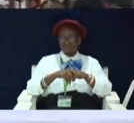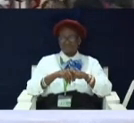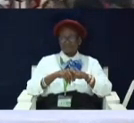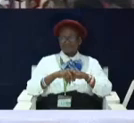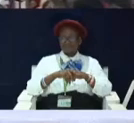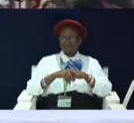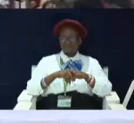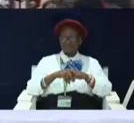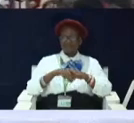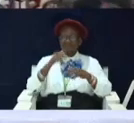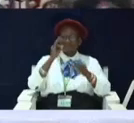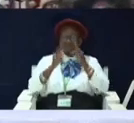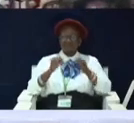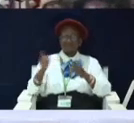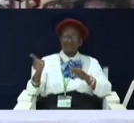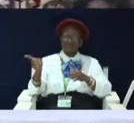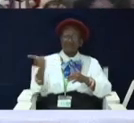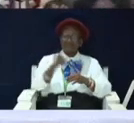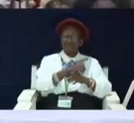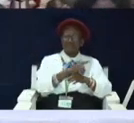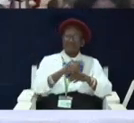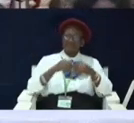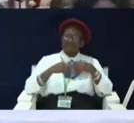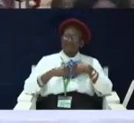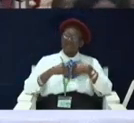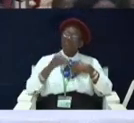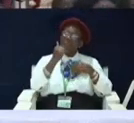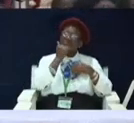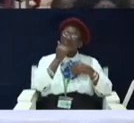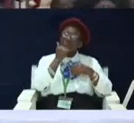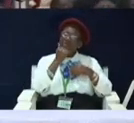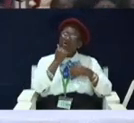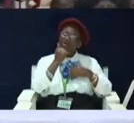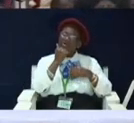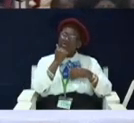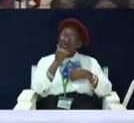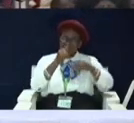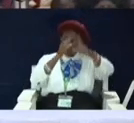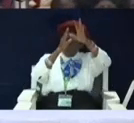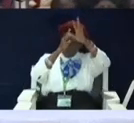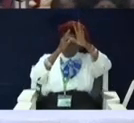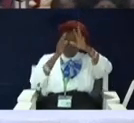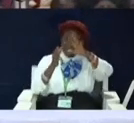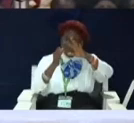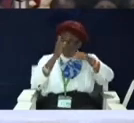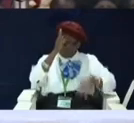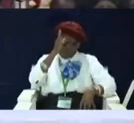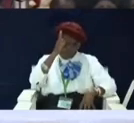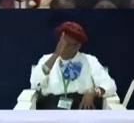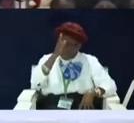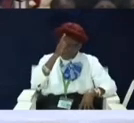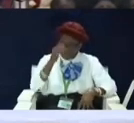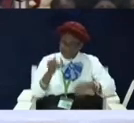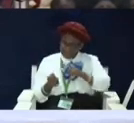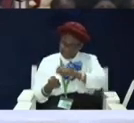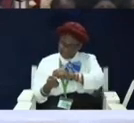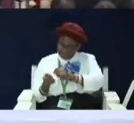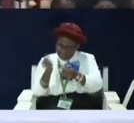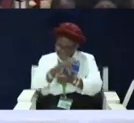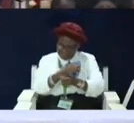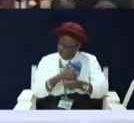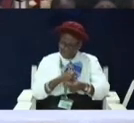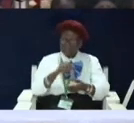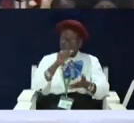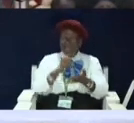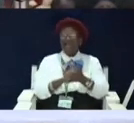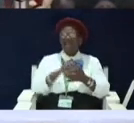If you have a wrong father, change that tonight. To ba je pe baba ti o da lo ni o le paro e lale yi